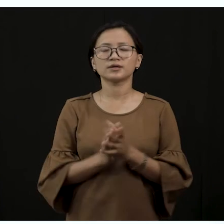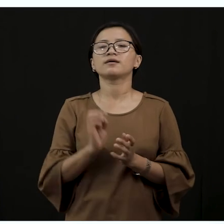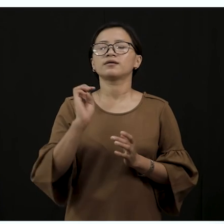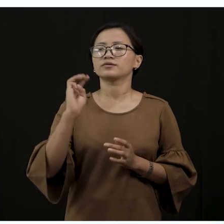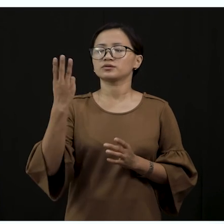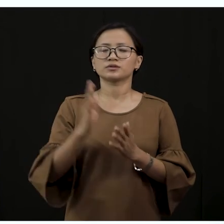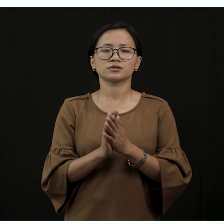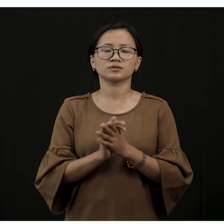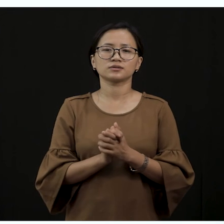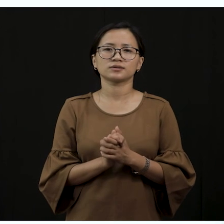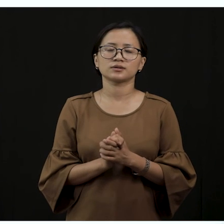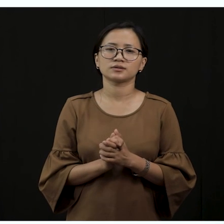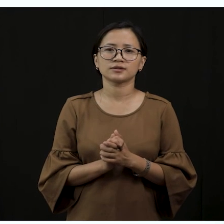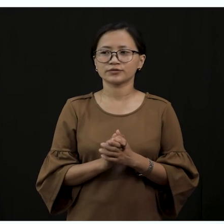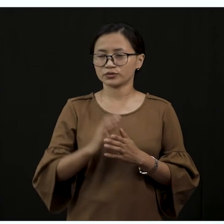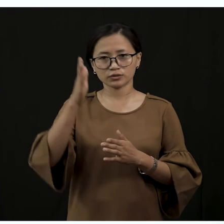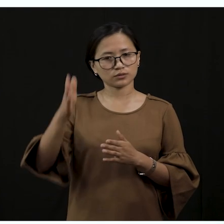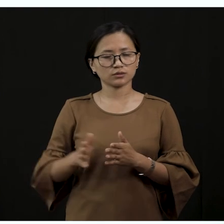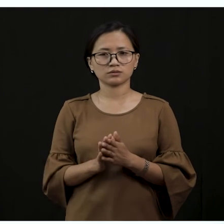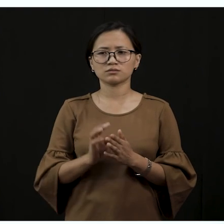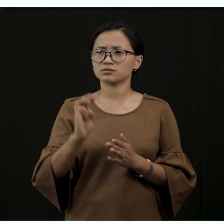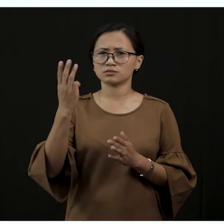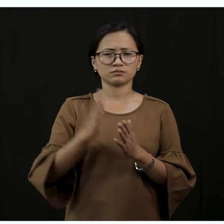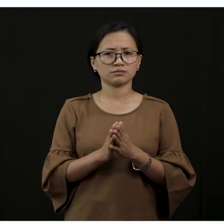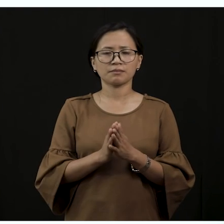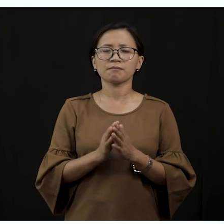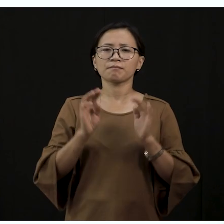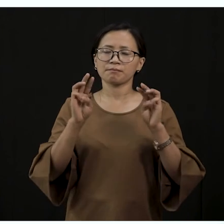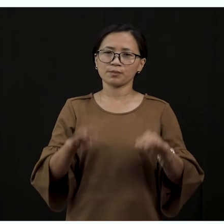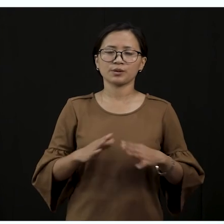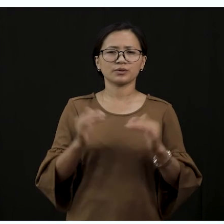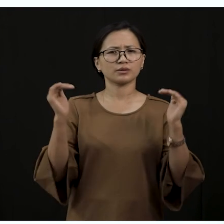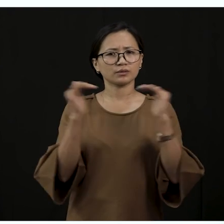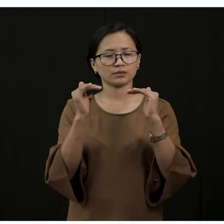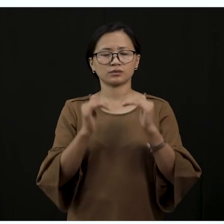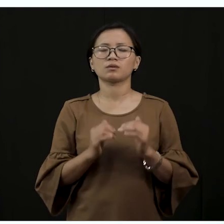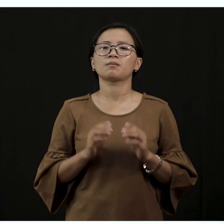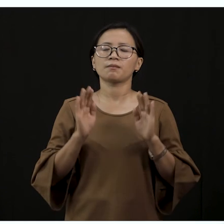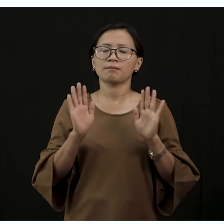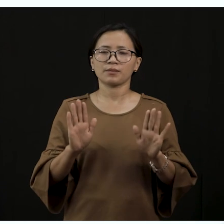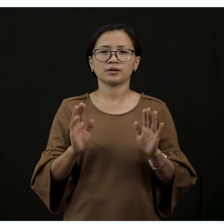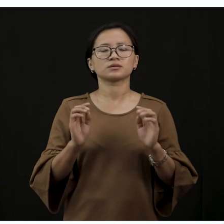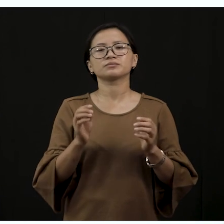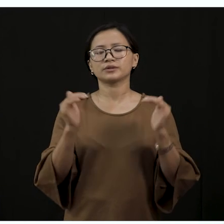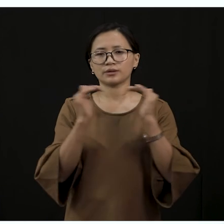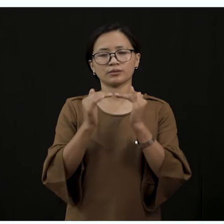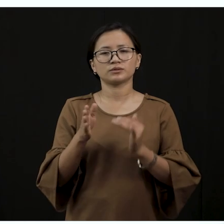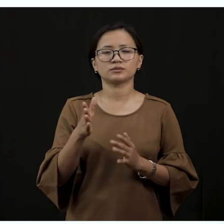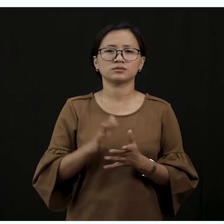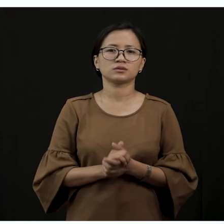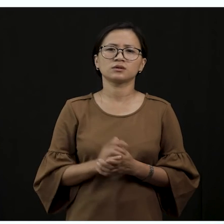right? All the sides may or may not be equal. Then, circle and oval have no sides,